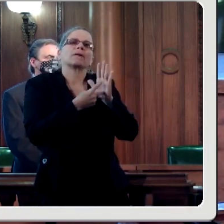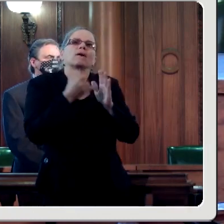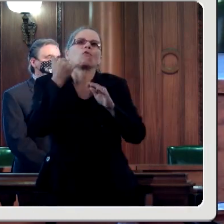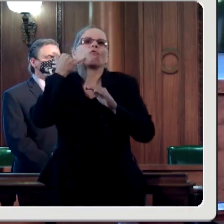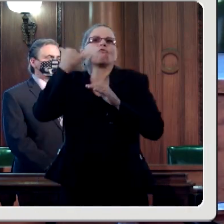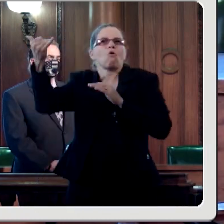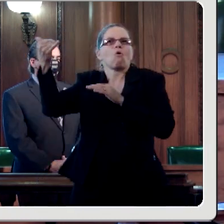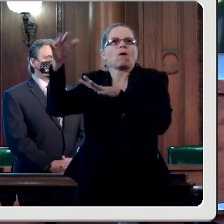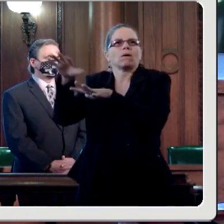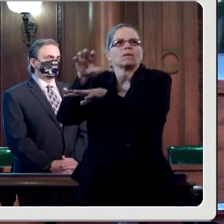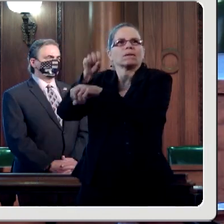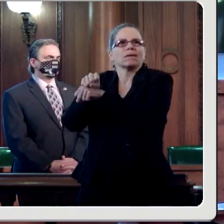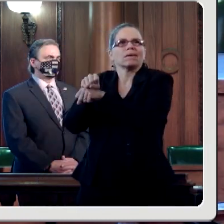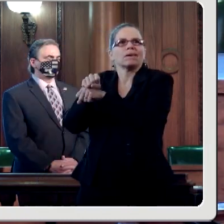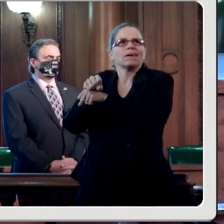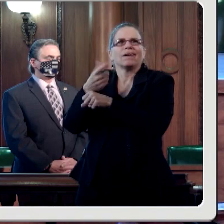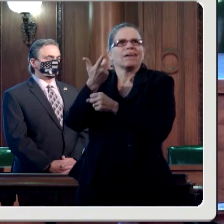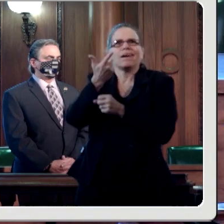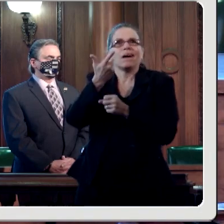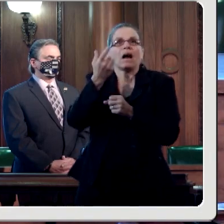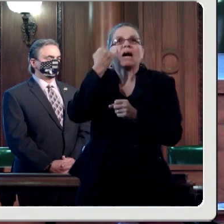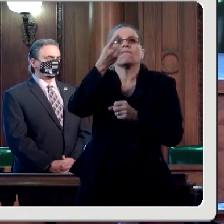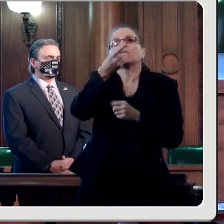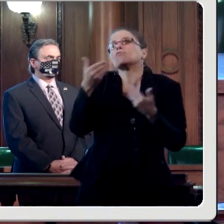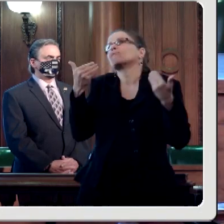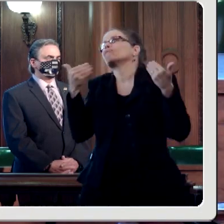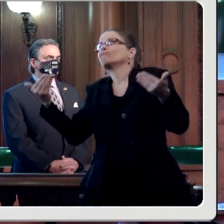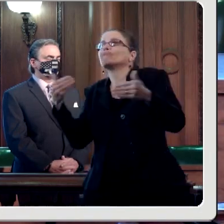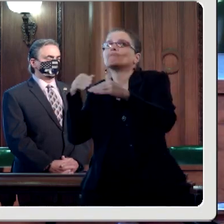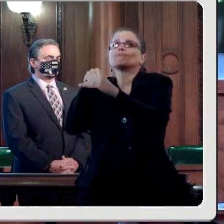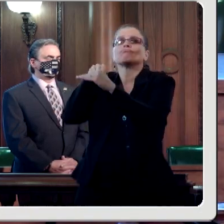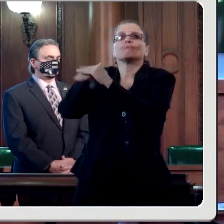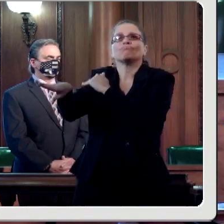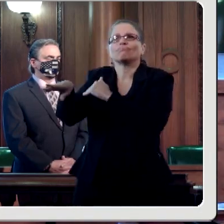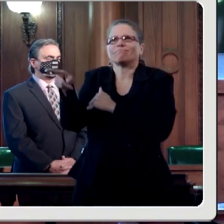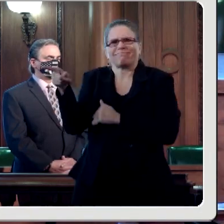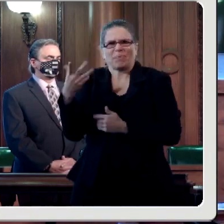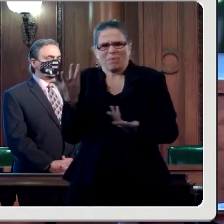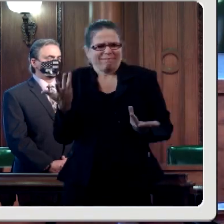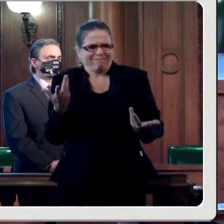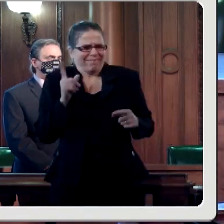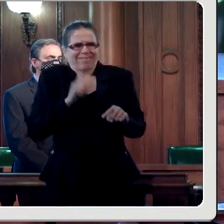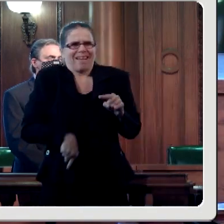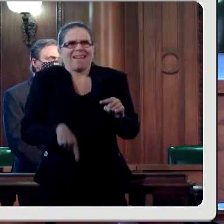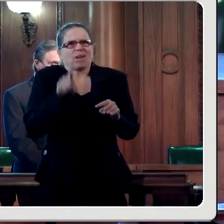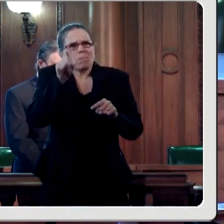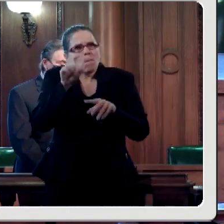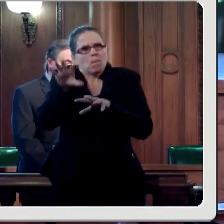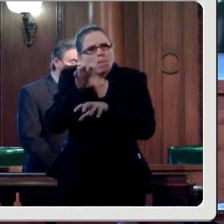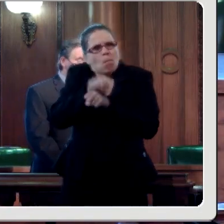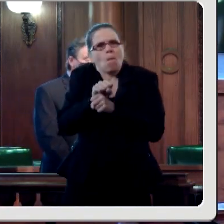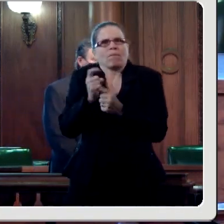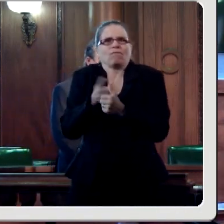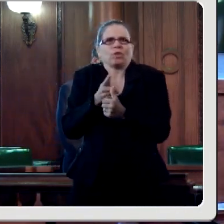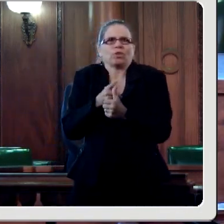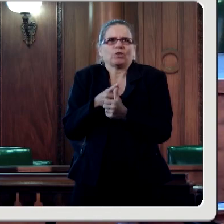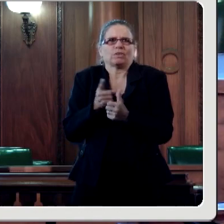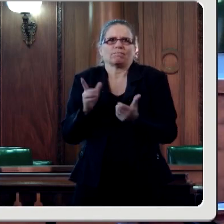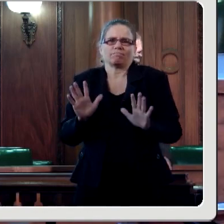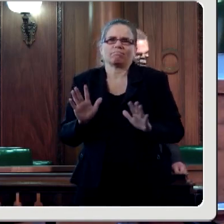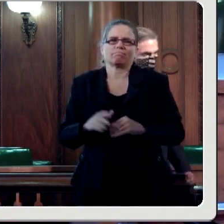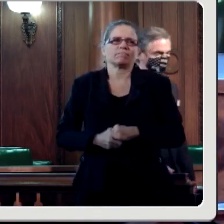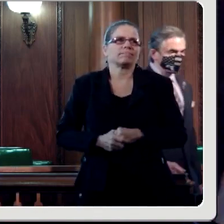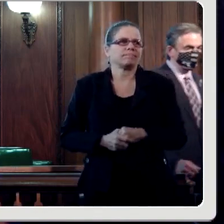away out front, so we want to make sure that everybody has an appointment and get the services that they need. That is it, Mayor. Thank you. Thank you,